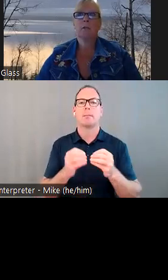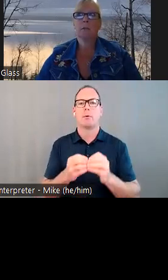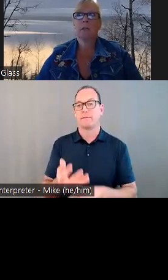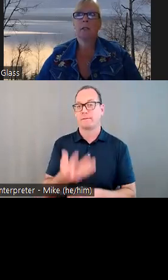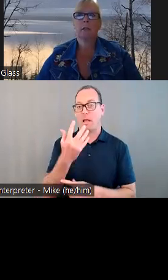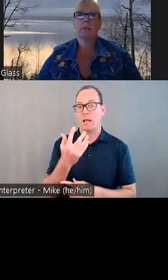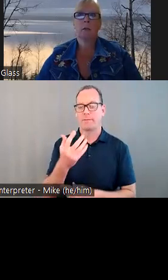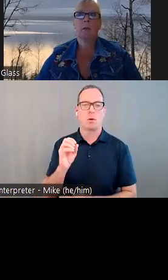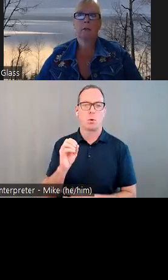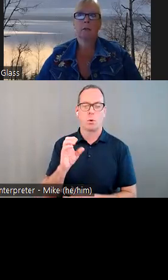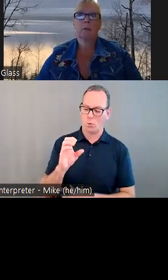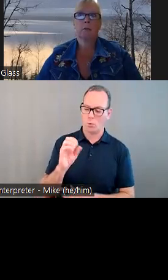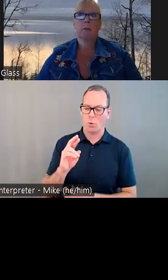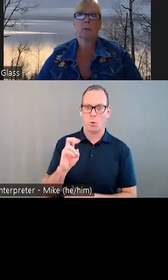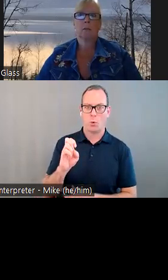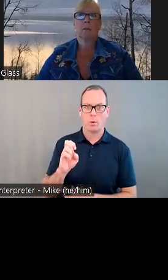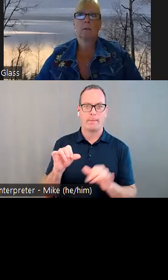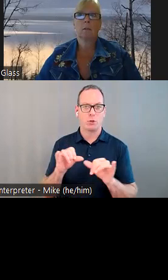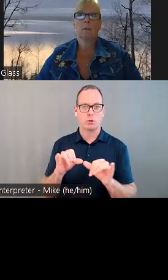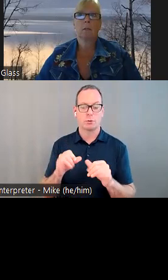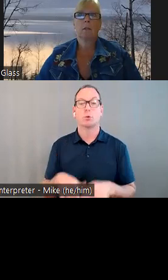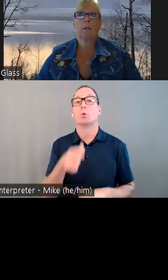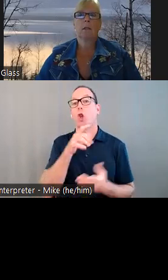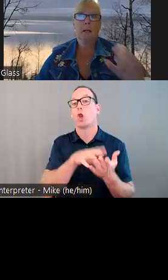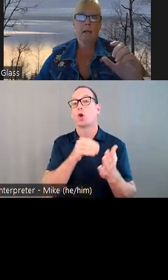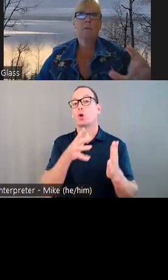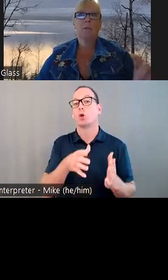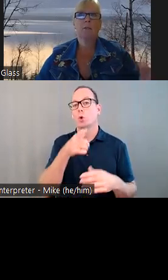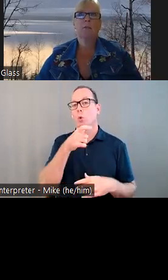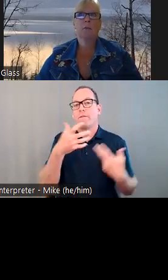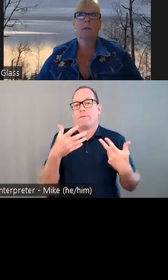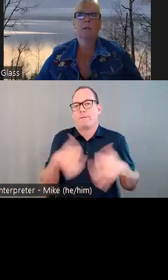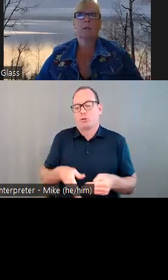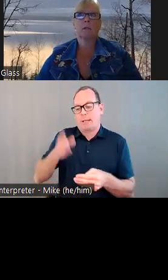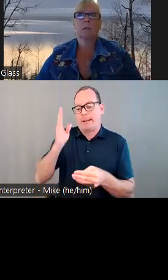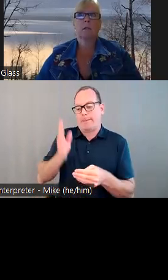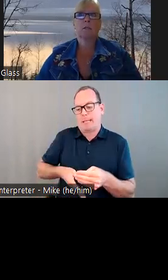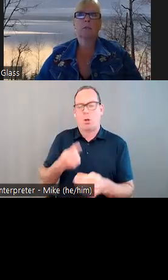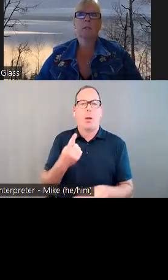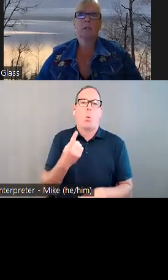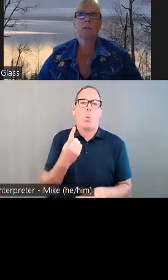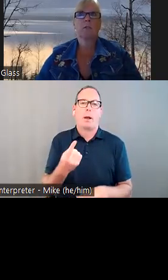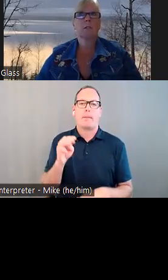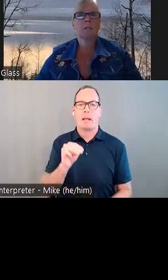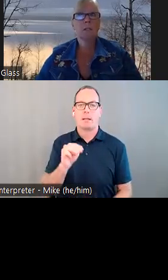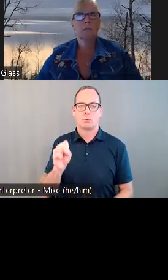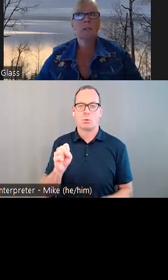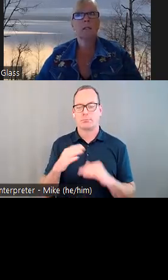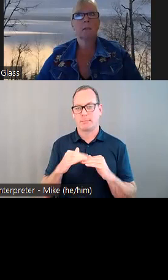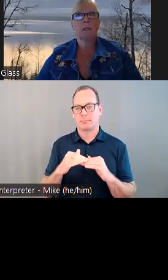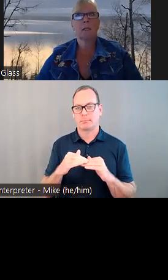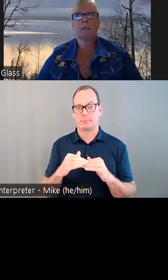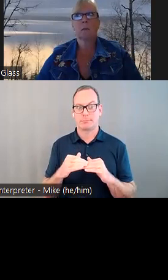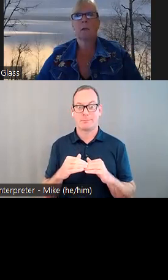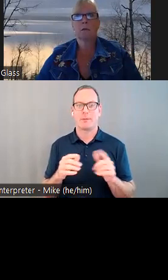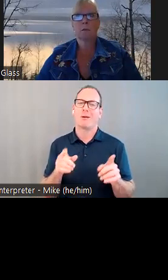who have completed at least one milestone. And that is the measure of progress. Should really say who have successfully